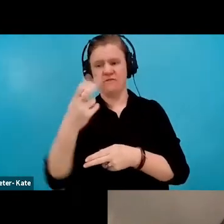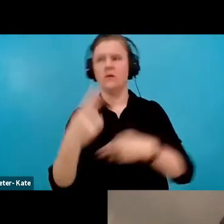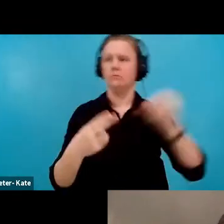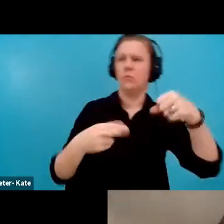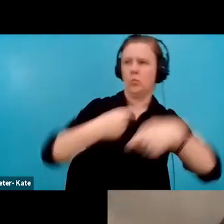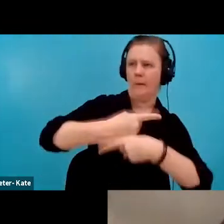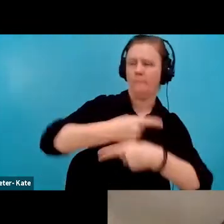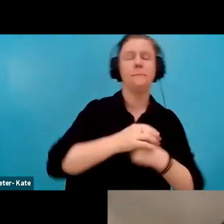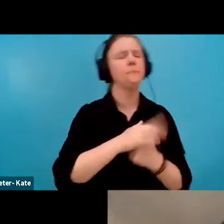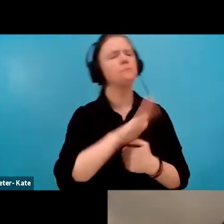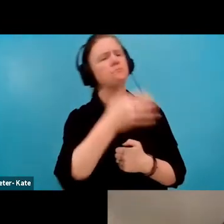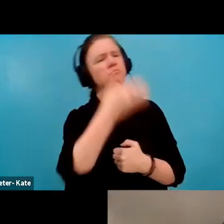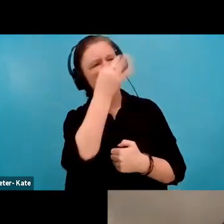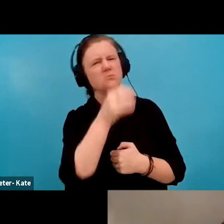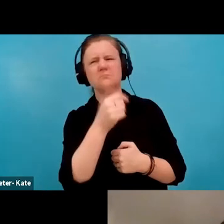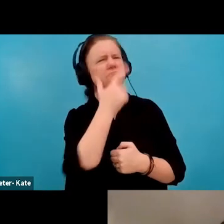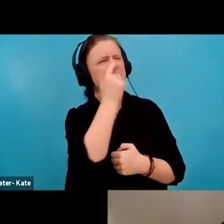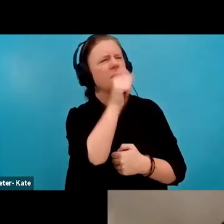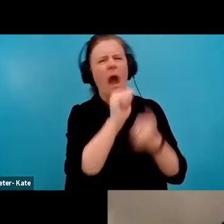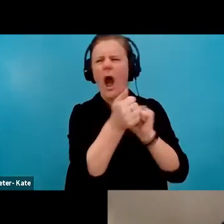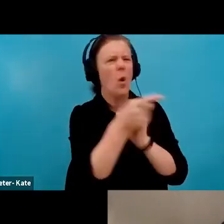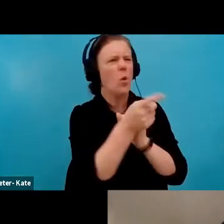more about meeting him,